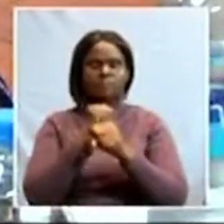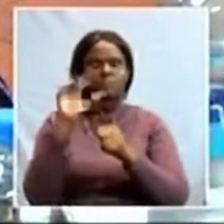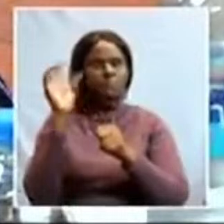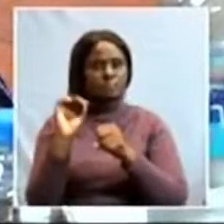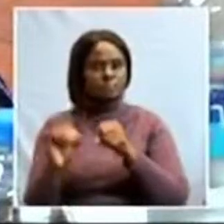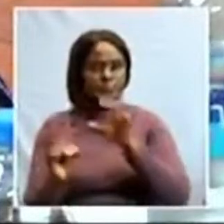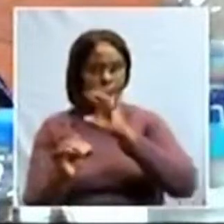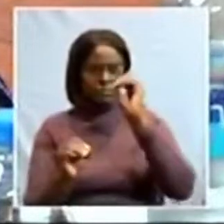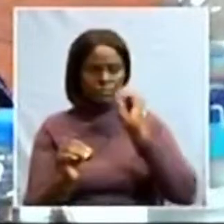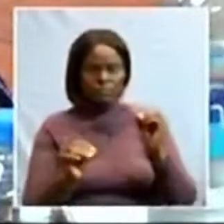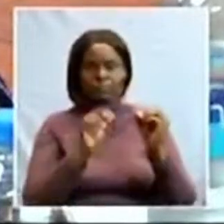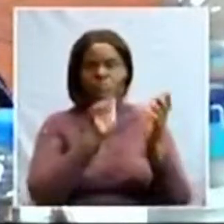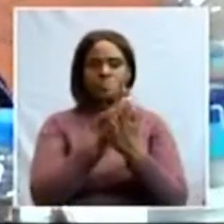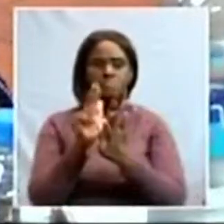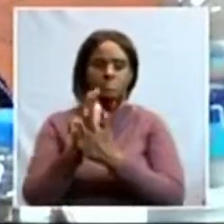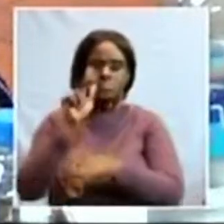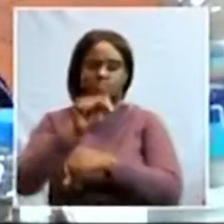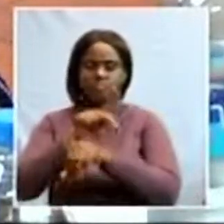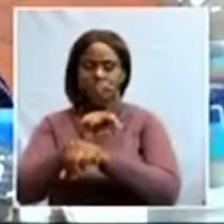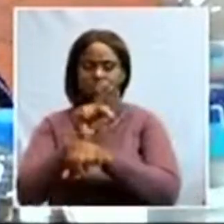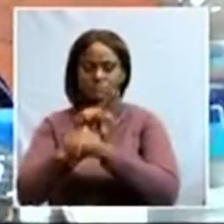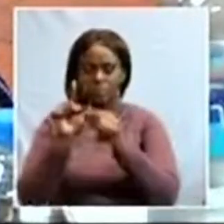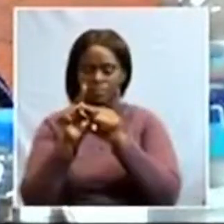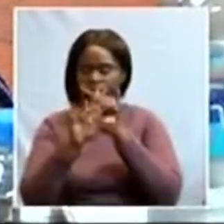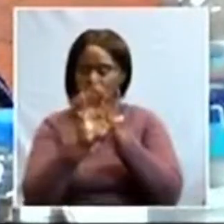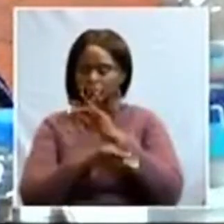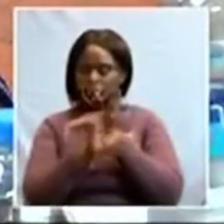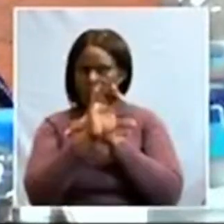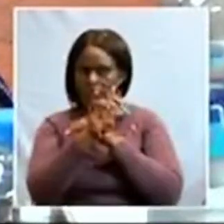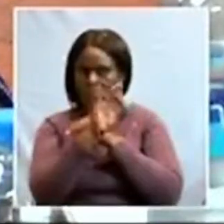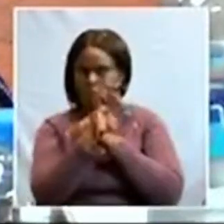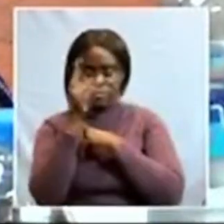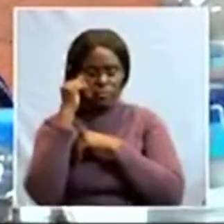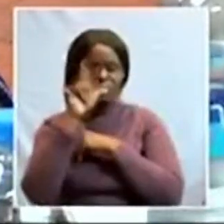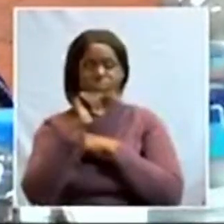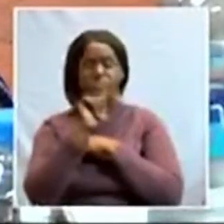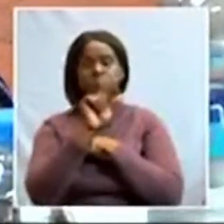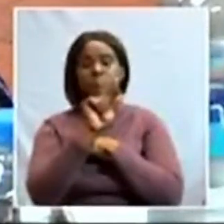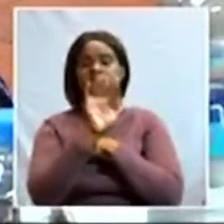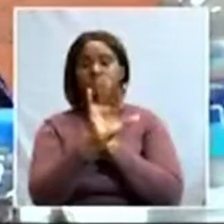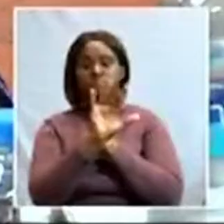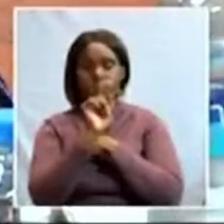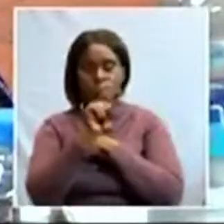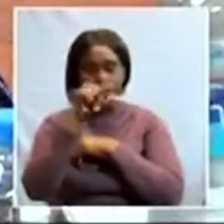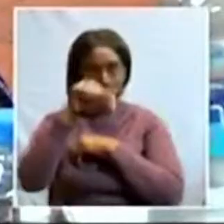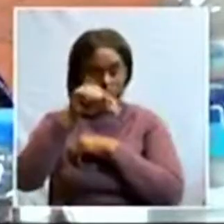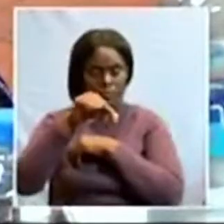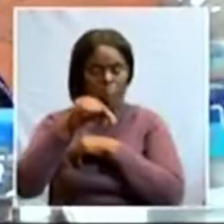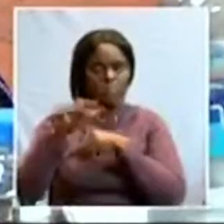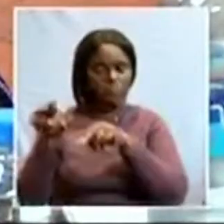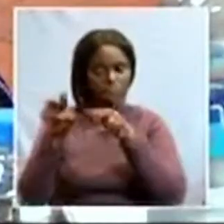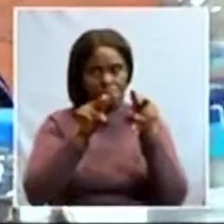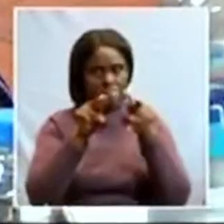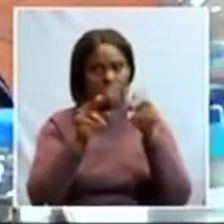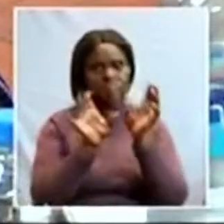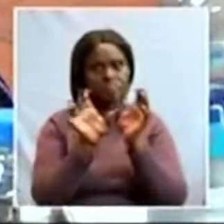proportioned approved projects under CDF for 2025. Quantity surveying